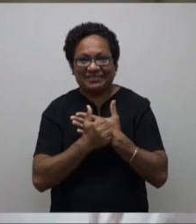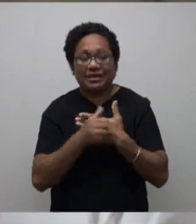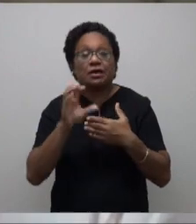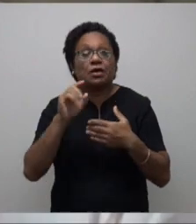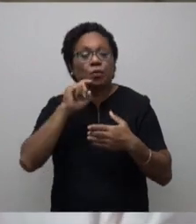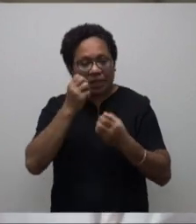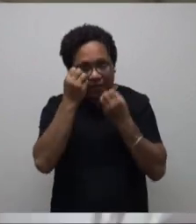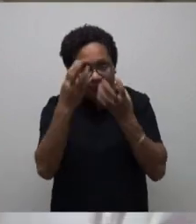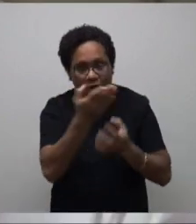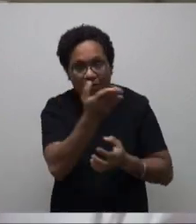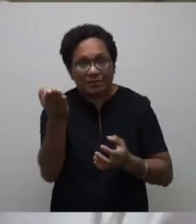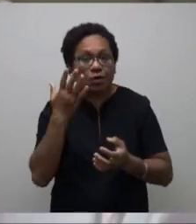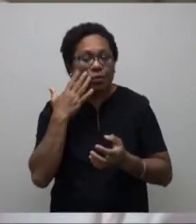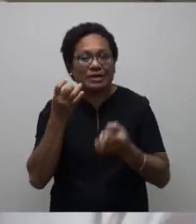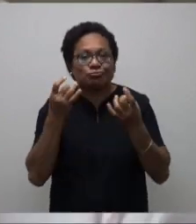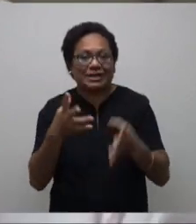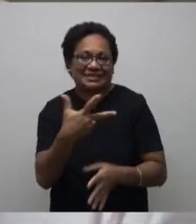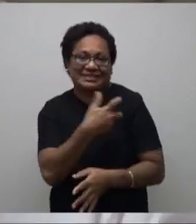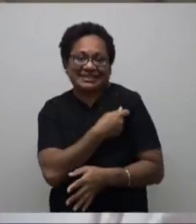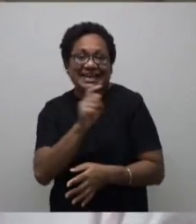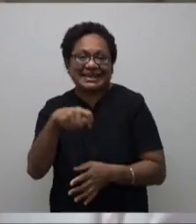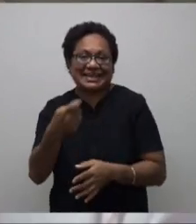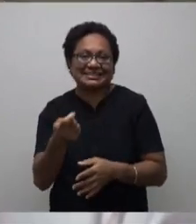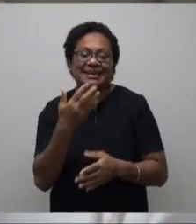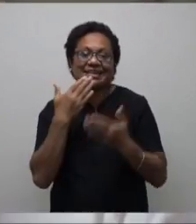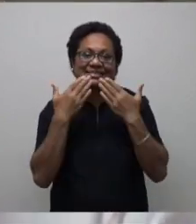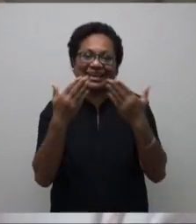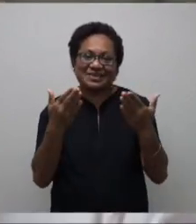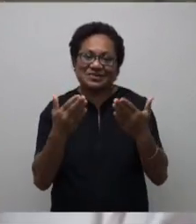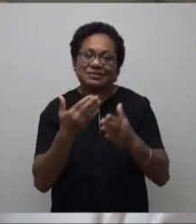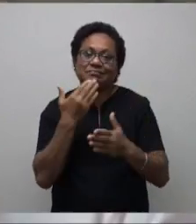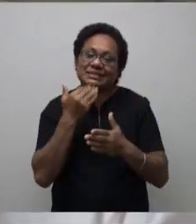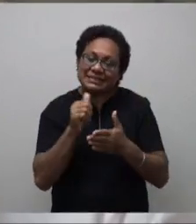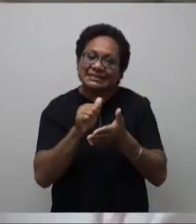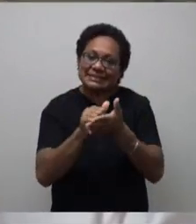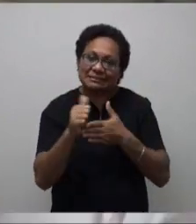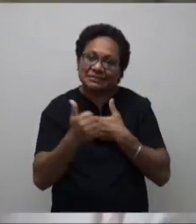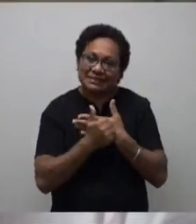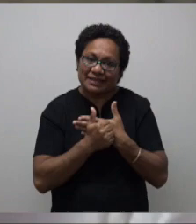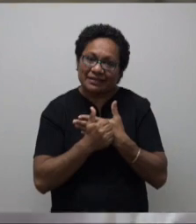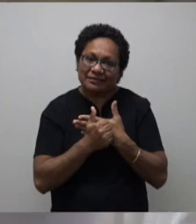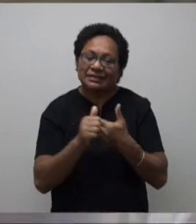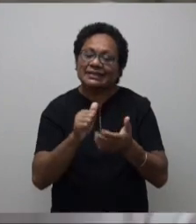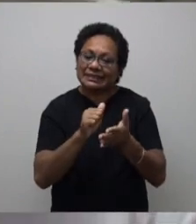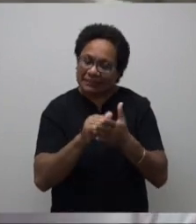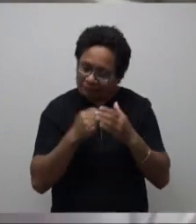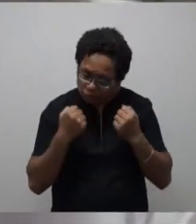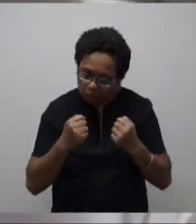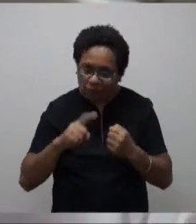vaccinated. Thank you, Fiji. Stay safe and always keep the faith.